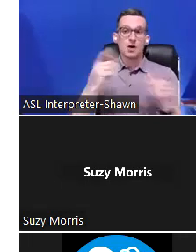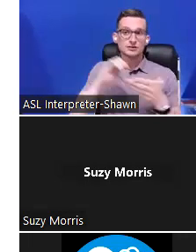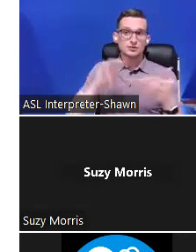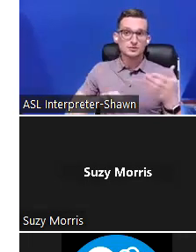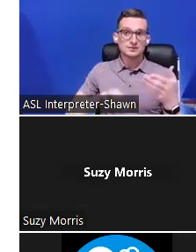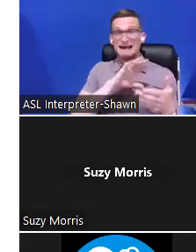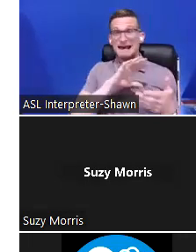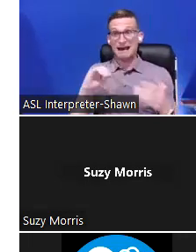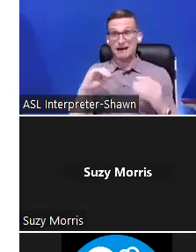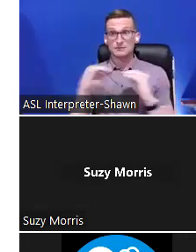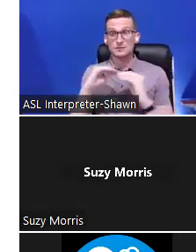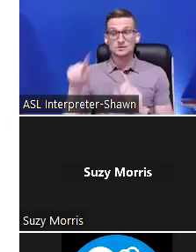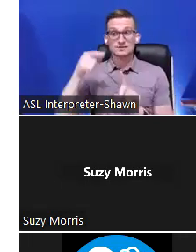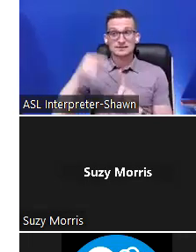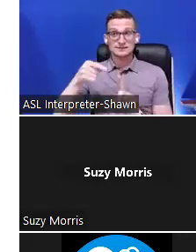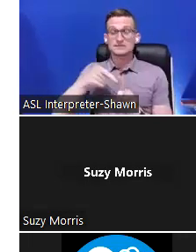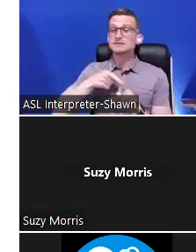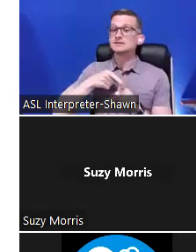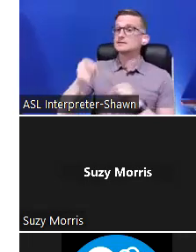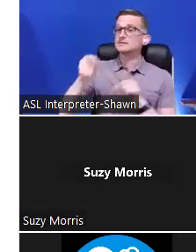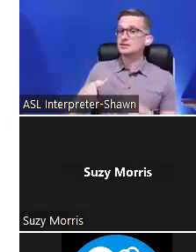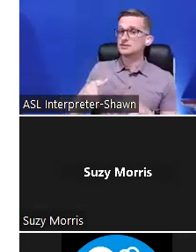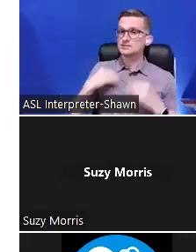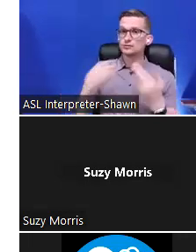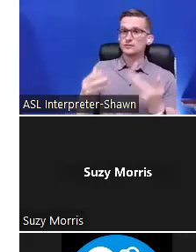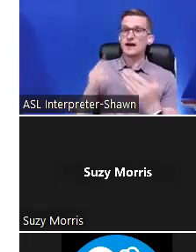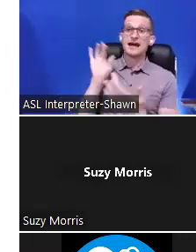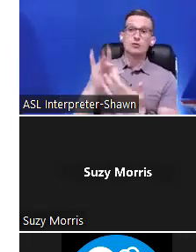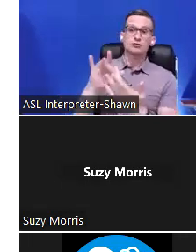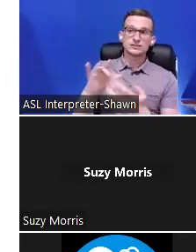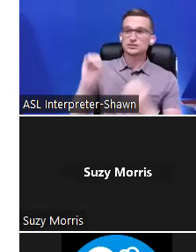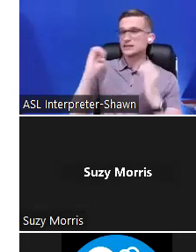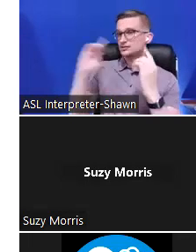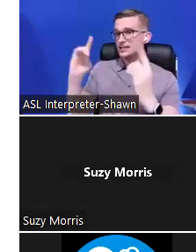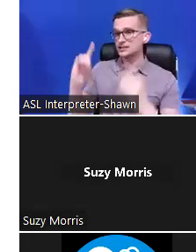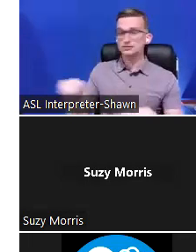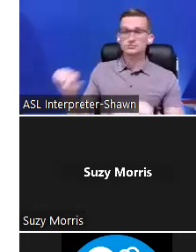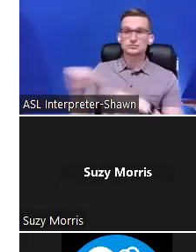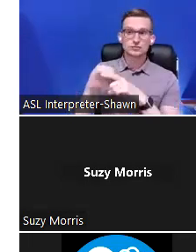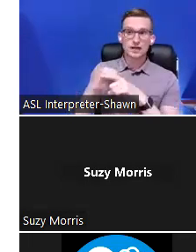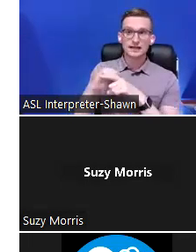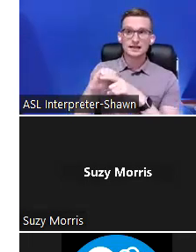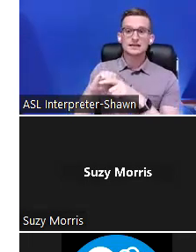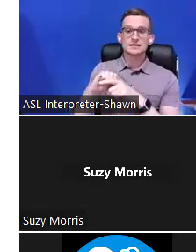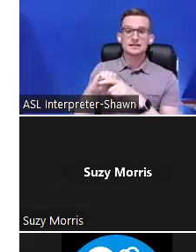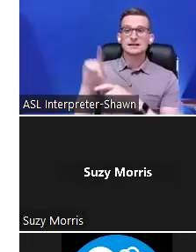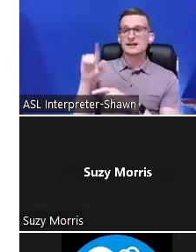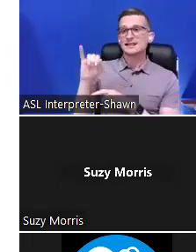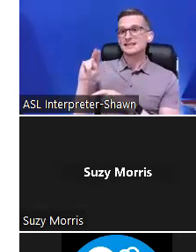the specialists are providing outreach, education, training, linkage,